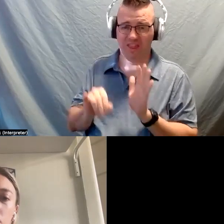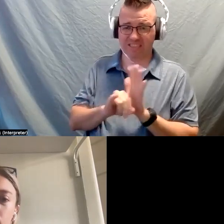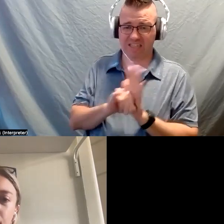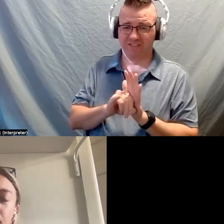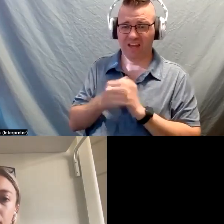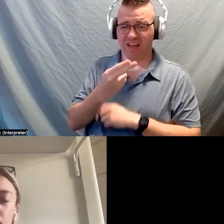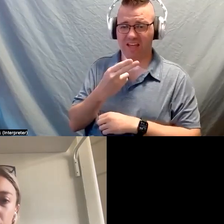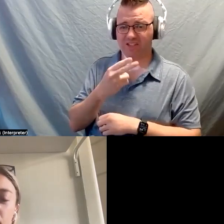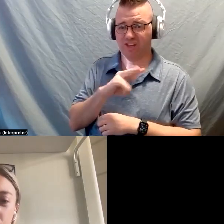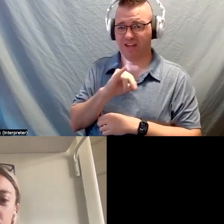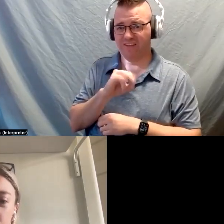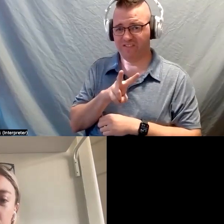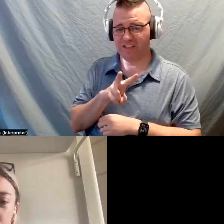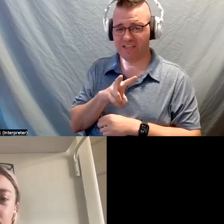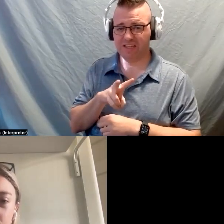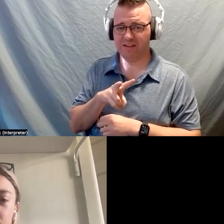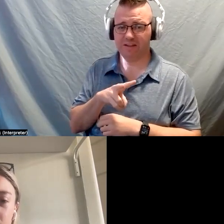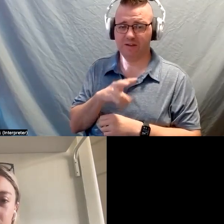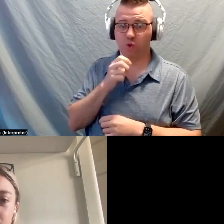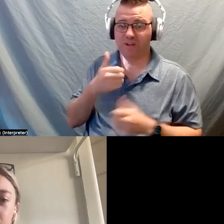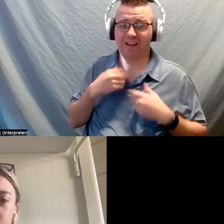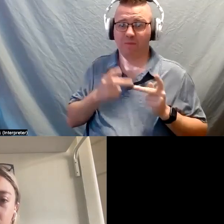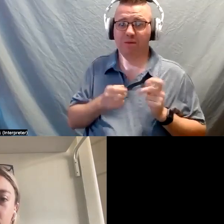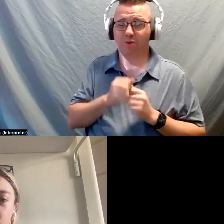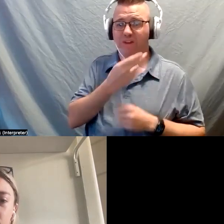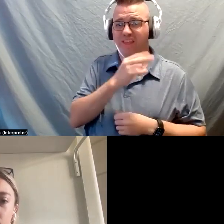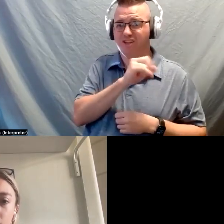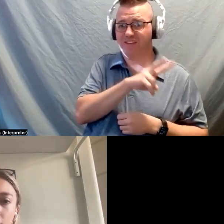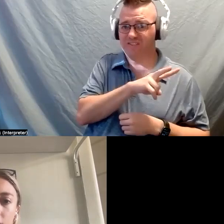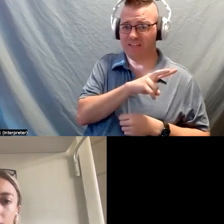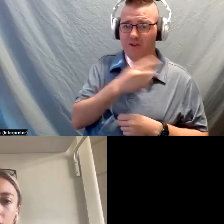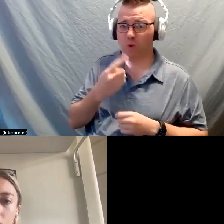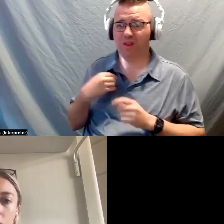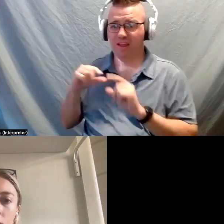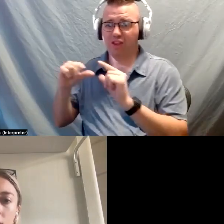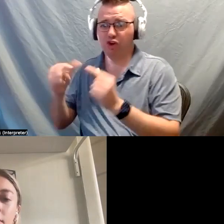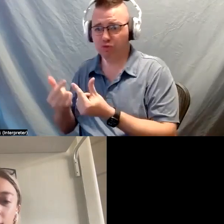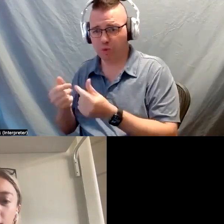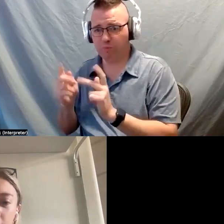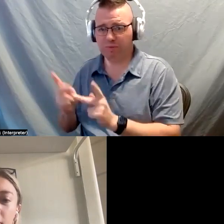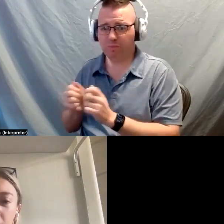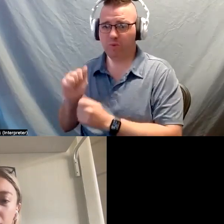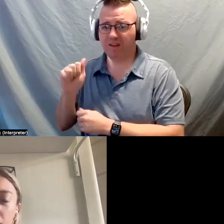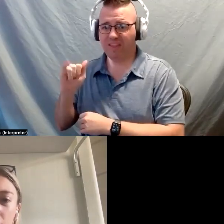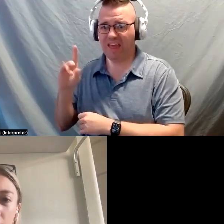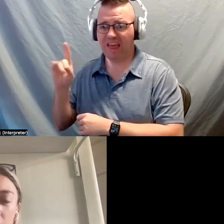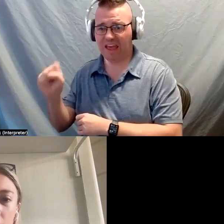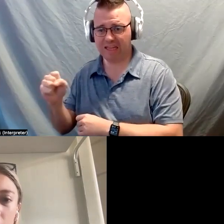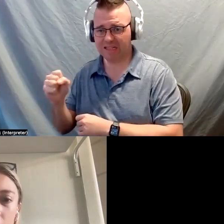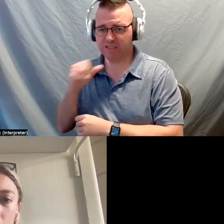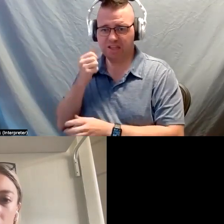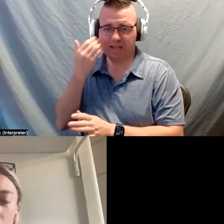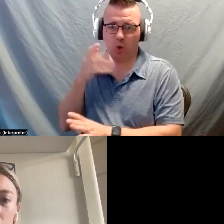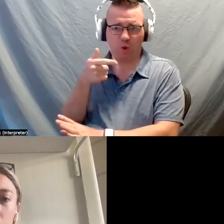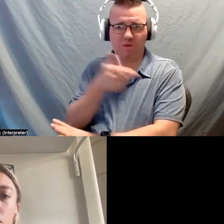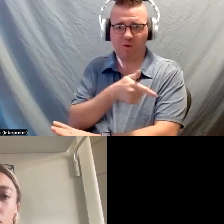identified. You didn't have people with HIV. You didn't have that group of people didn't exist. There was only people with